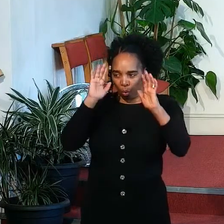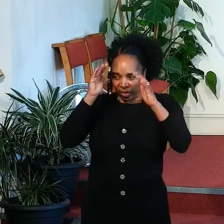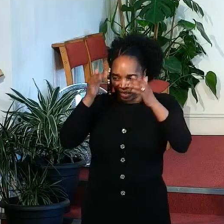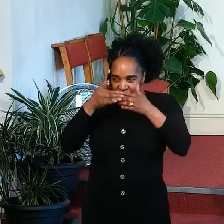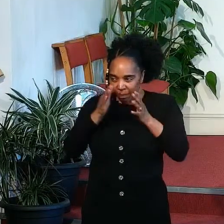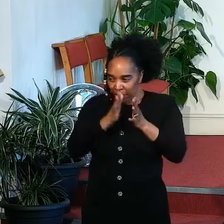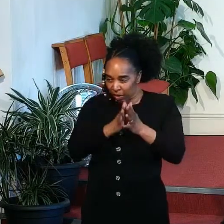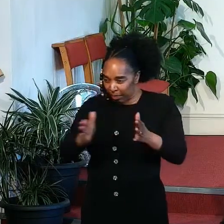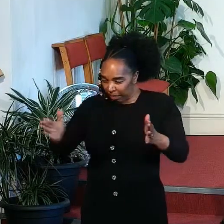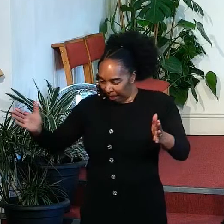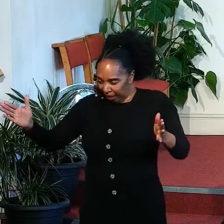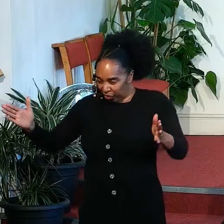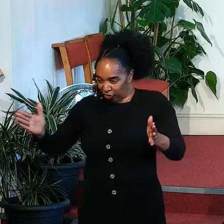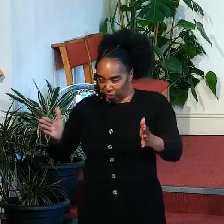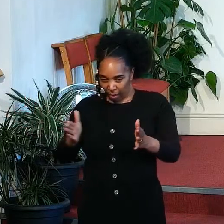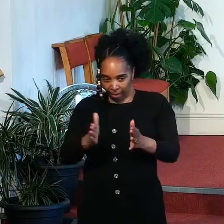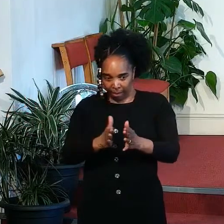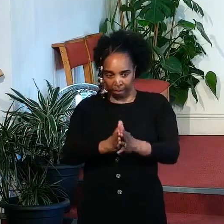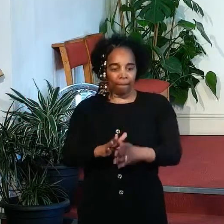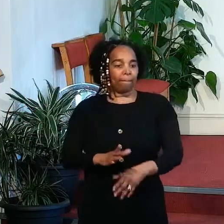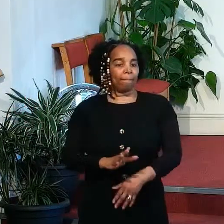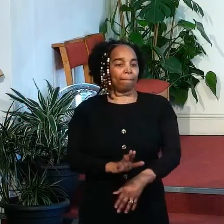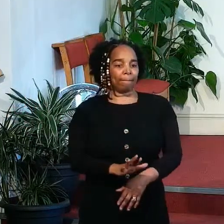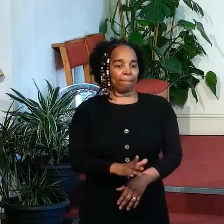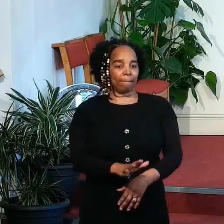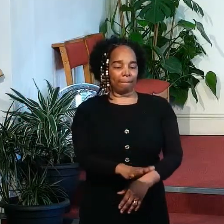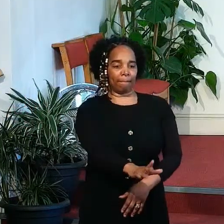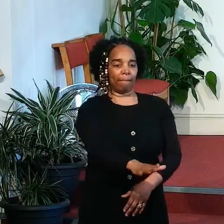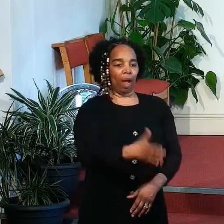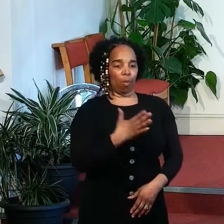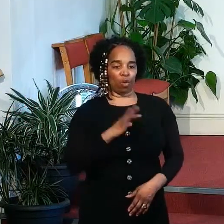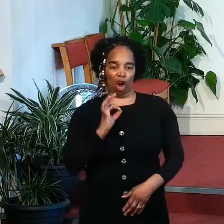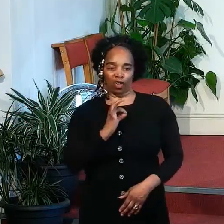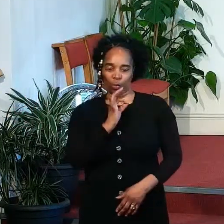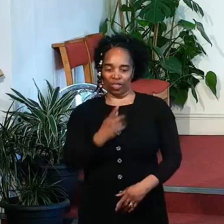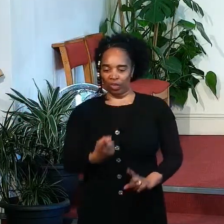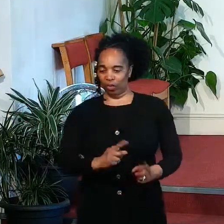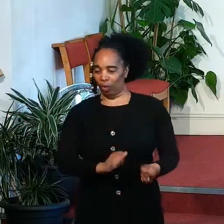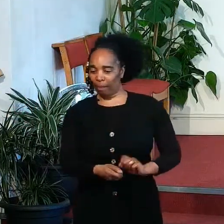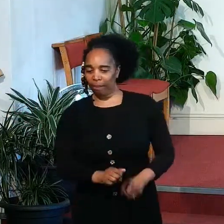there? Okay, go on. And